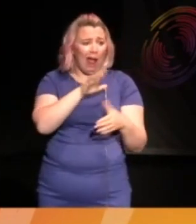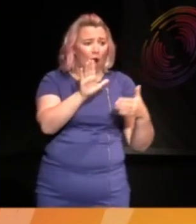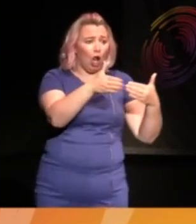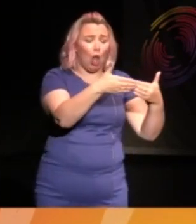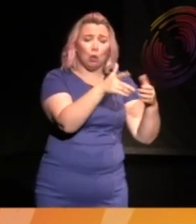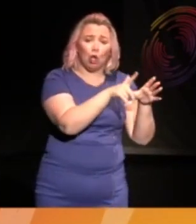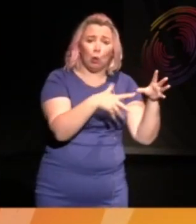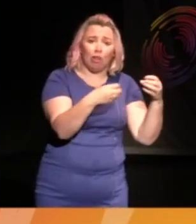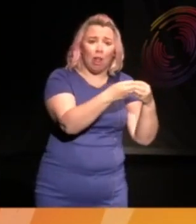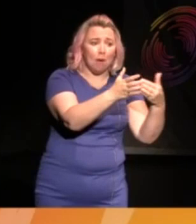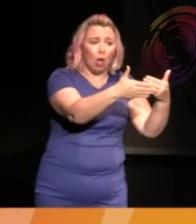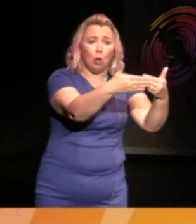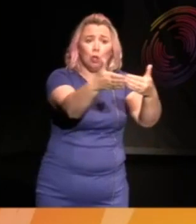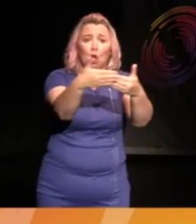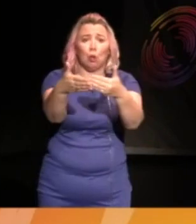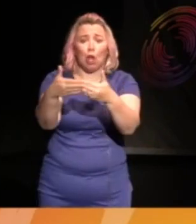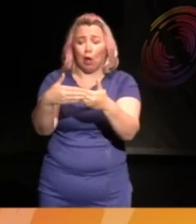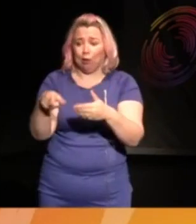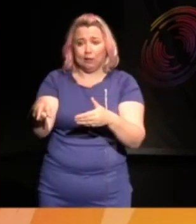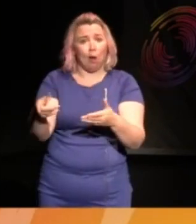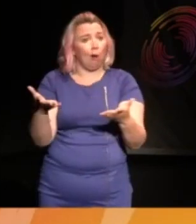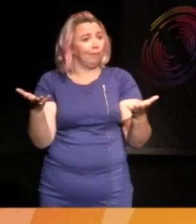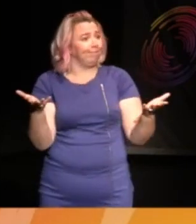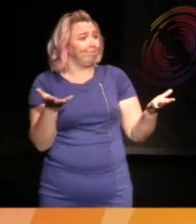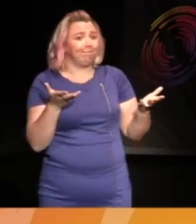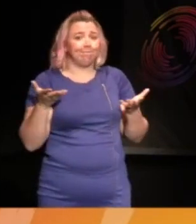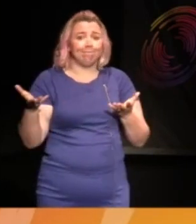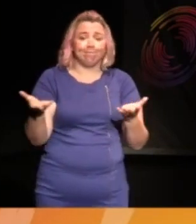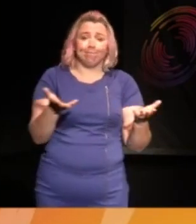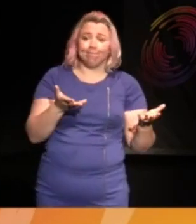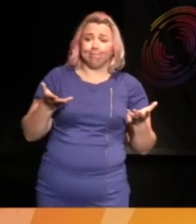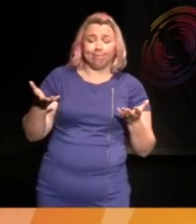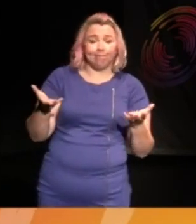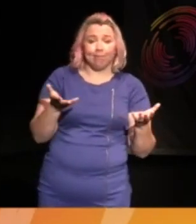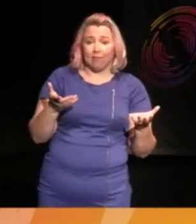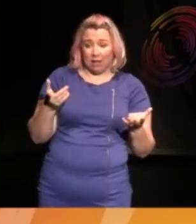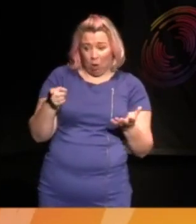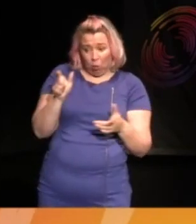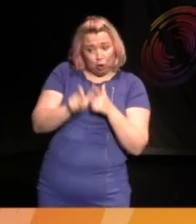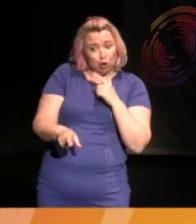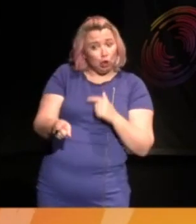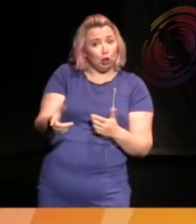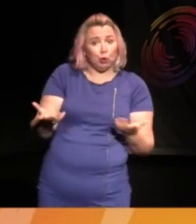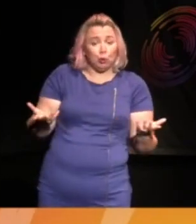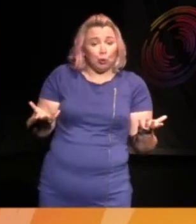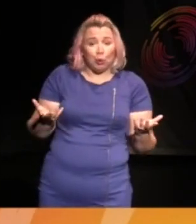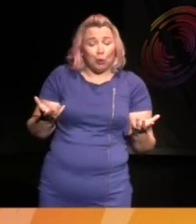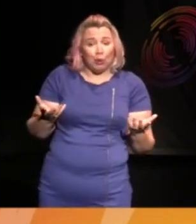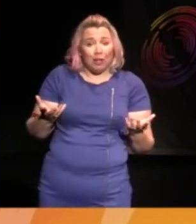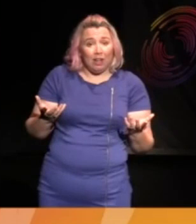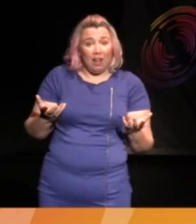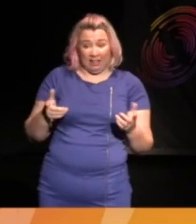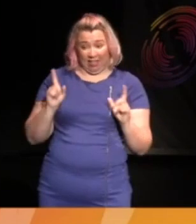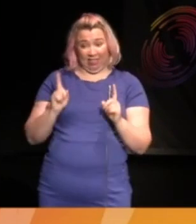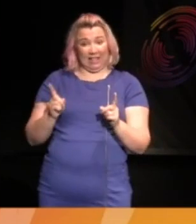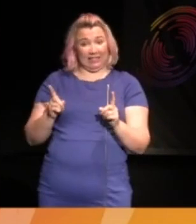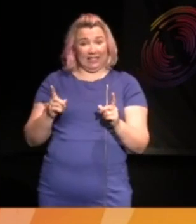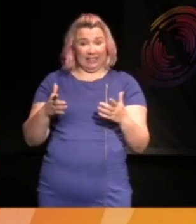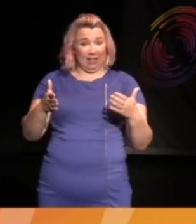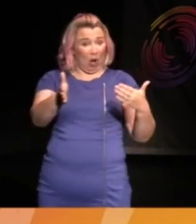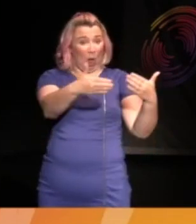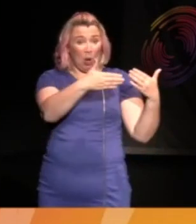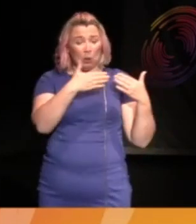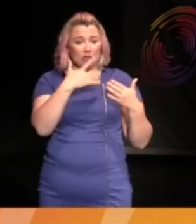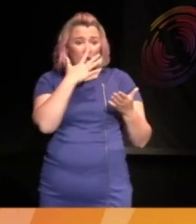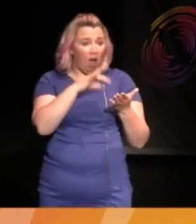nowhere else really and truly that they can go. And yes, places are open, but if they're not affordable, they might as well be closed, right?